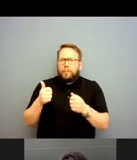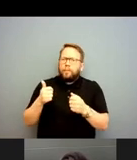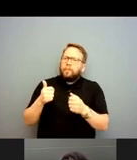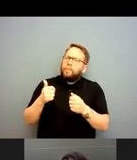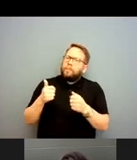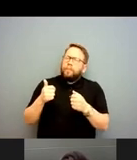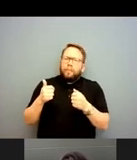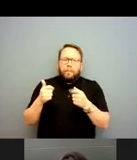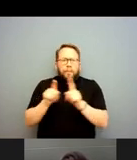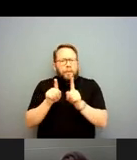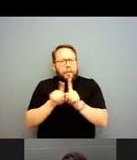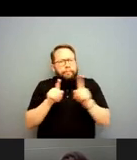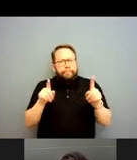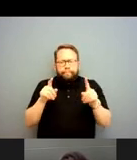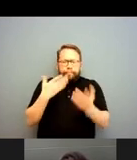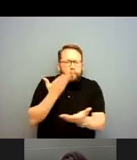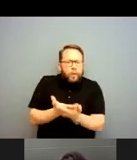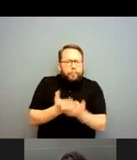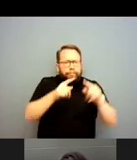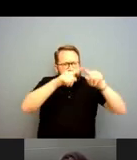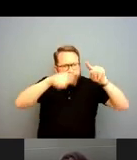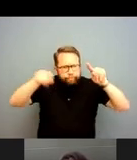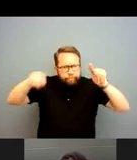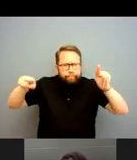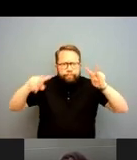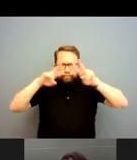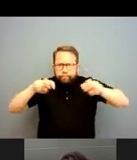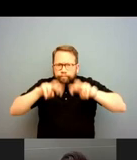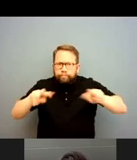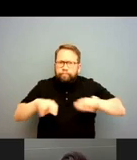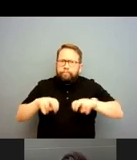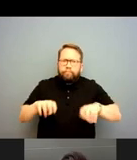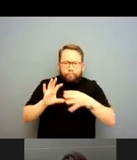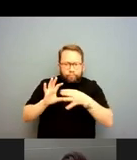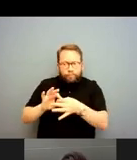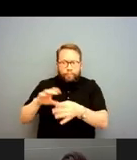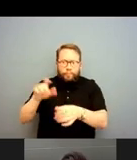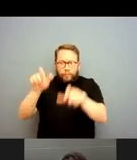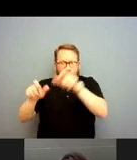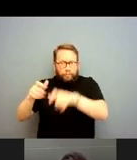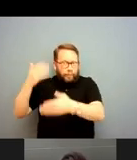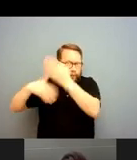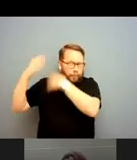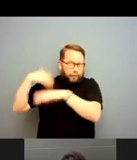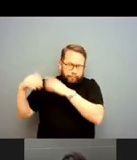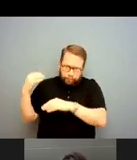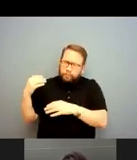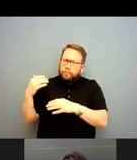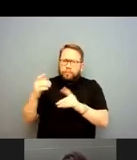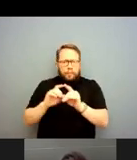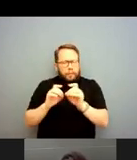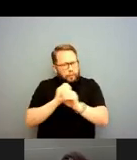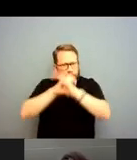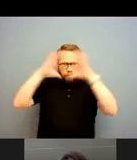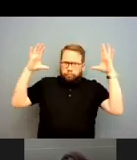conduct surveys and to utilizing holistic indicators of Indigenous peoples' well-being to address